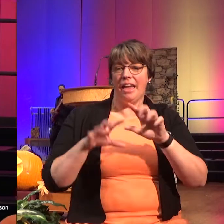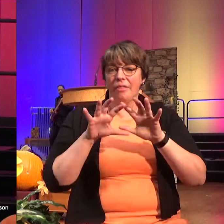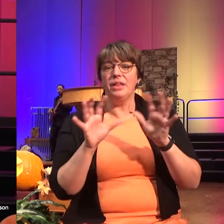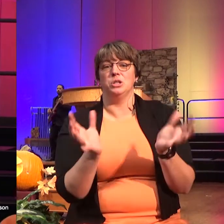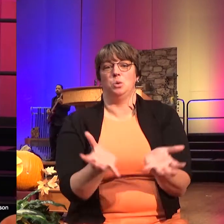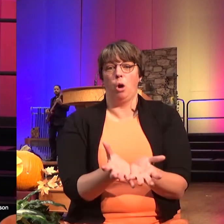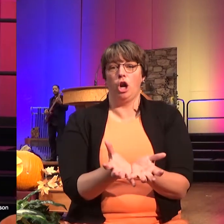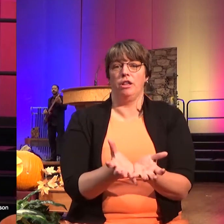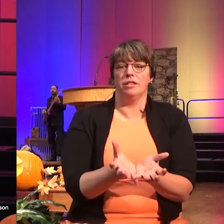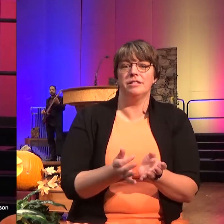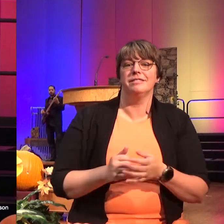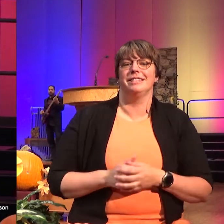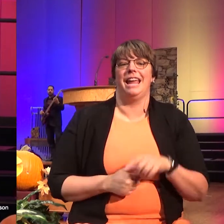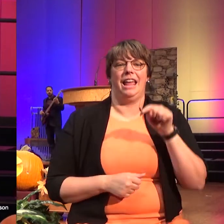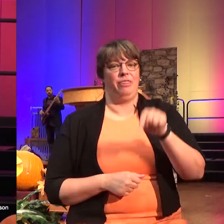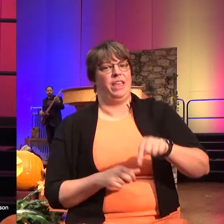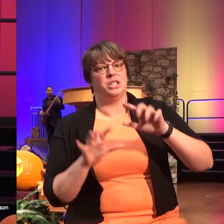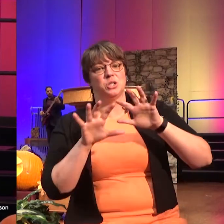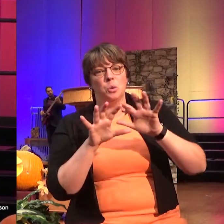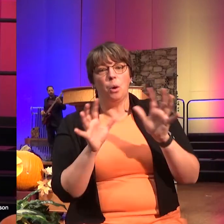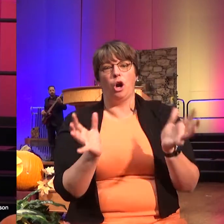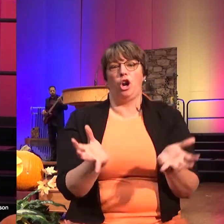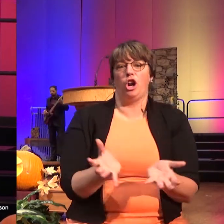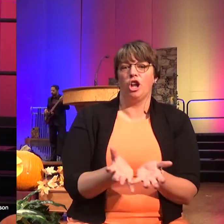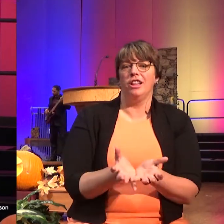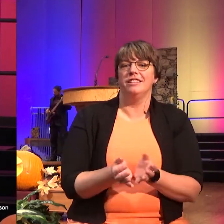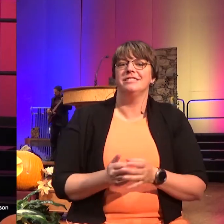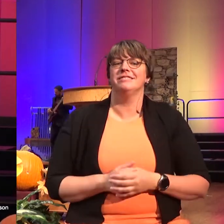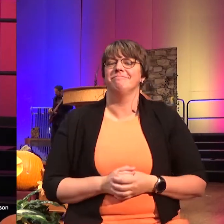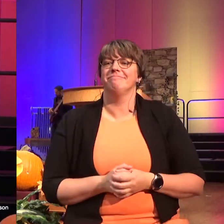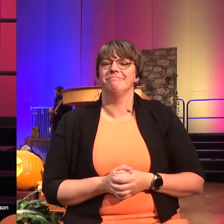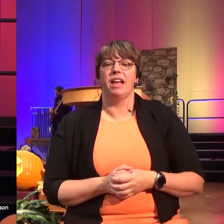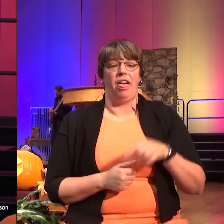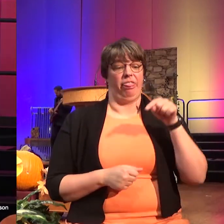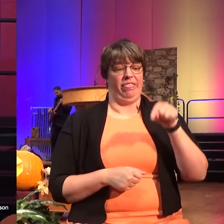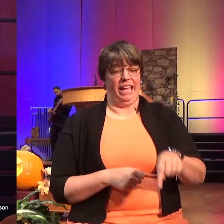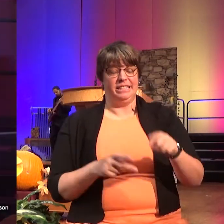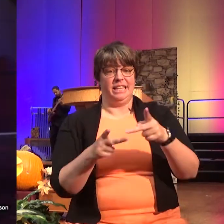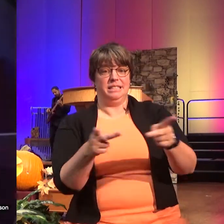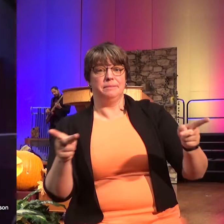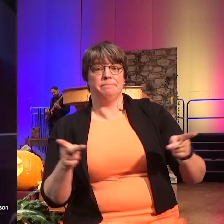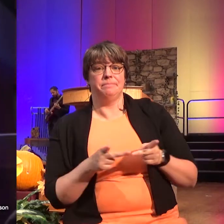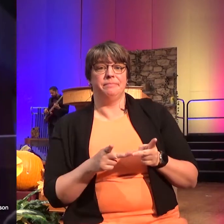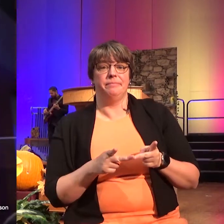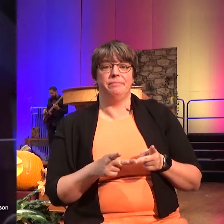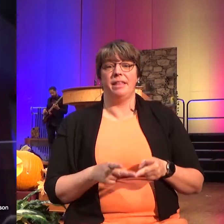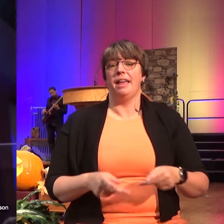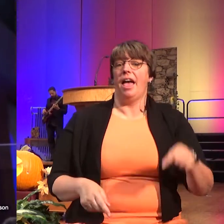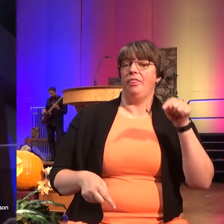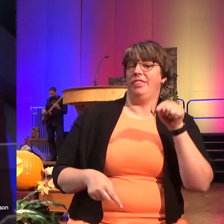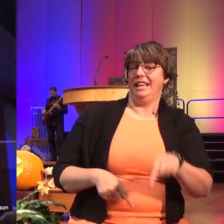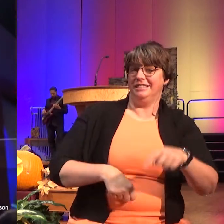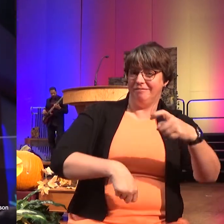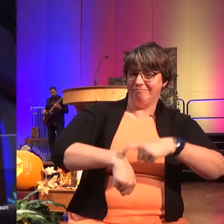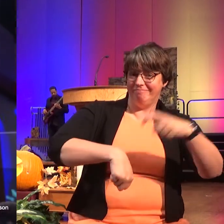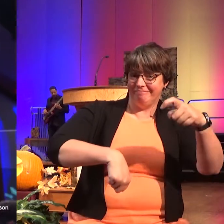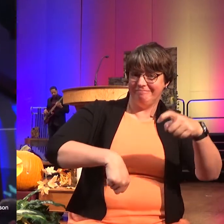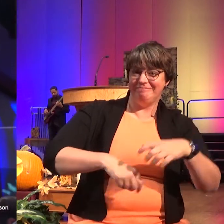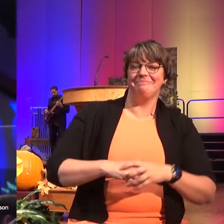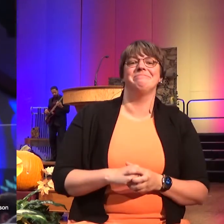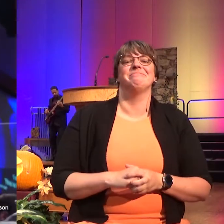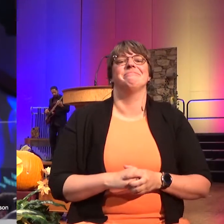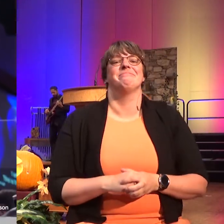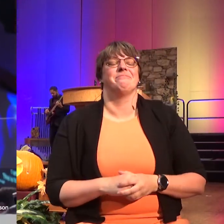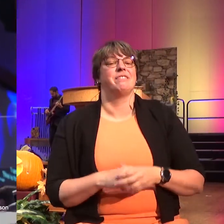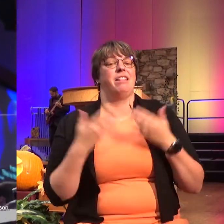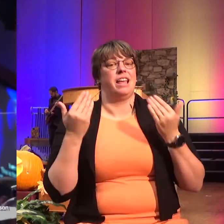world, in this world, this is the place. This is the time.